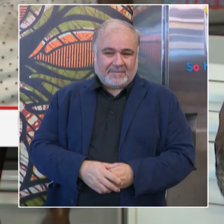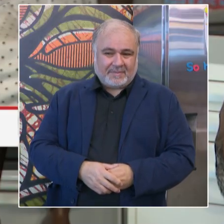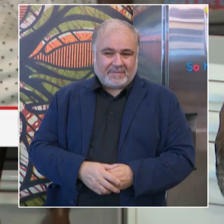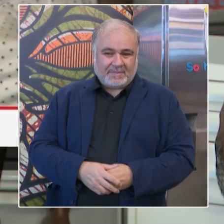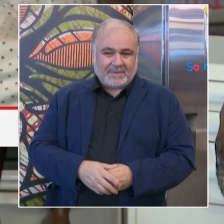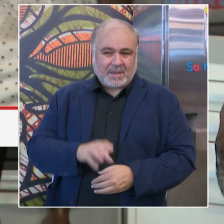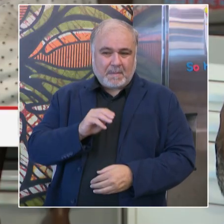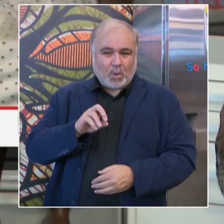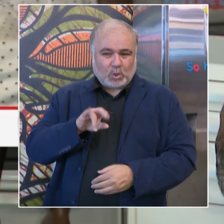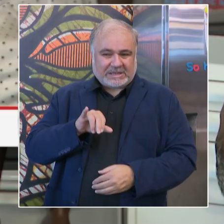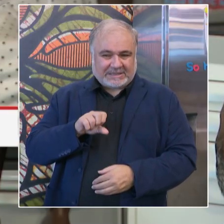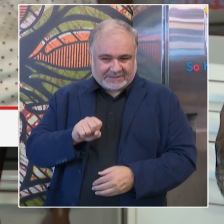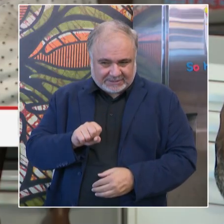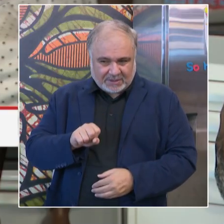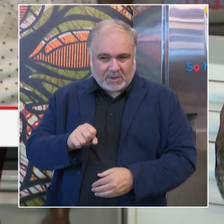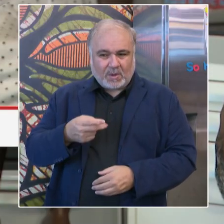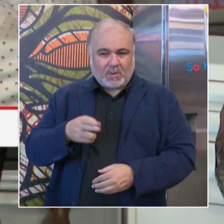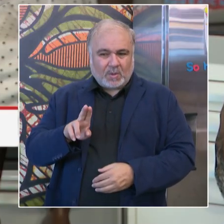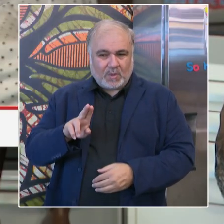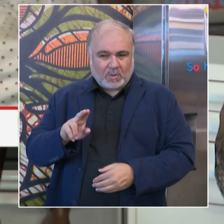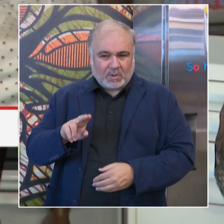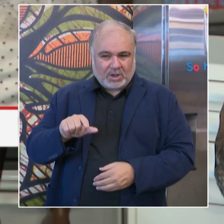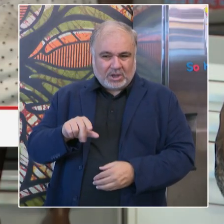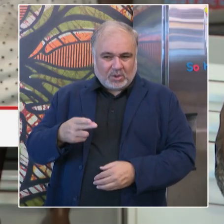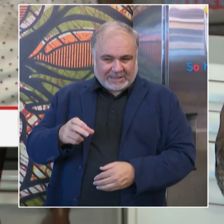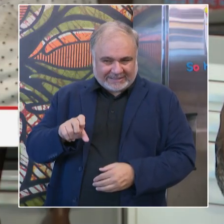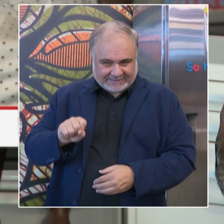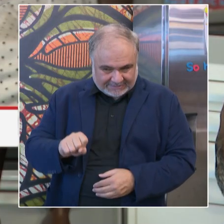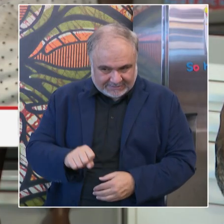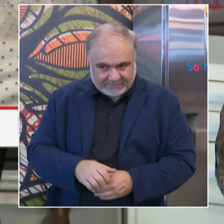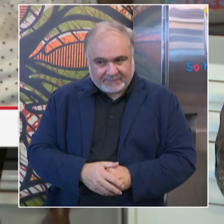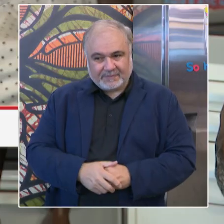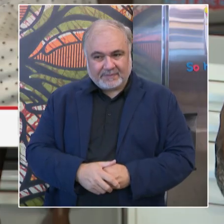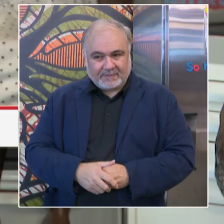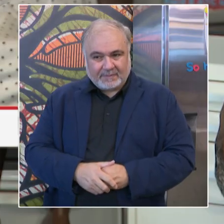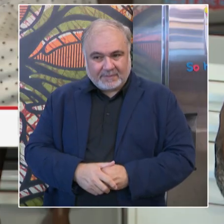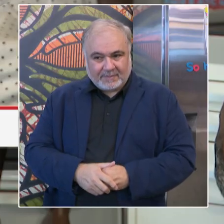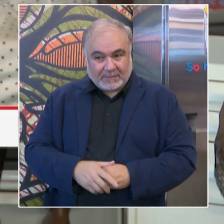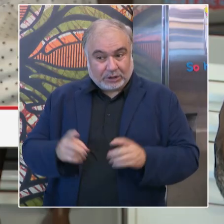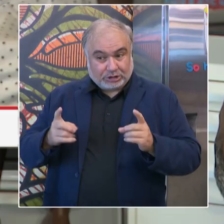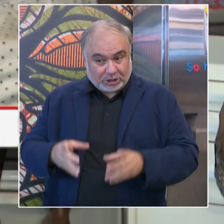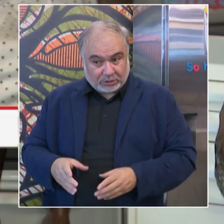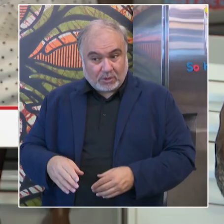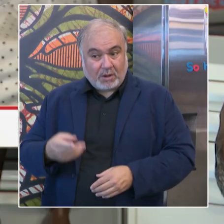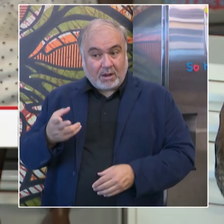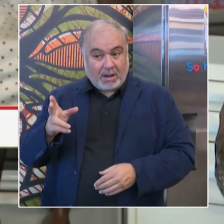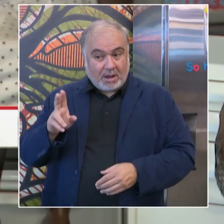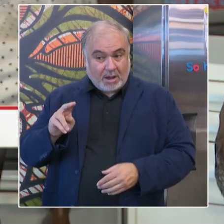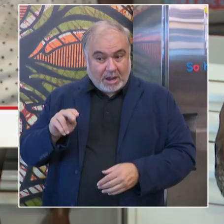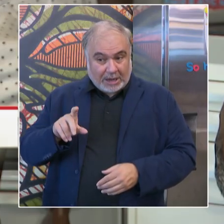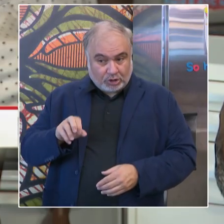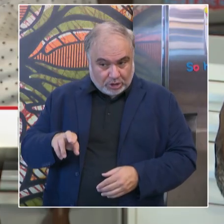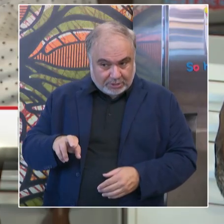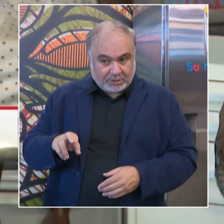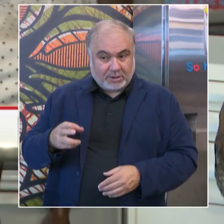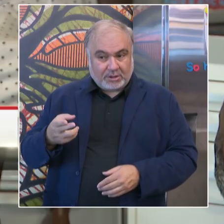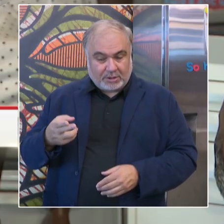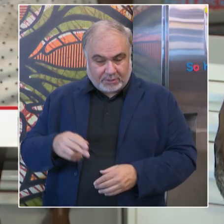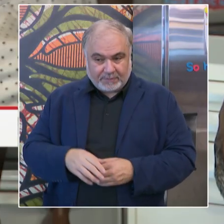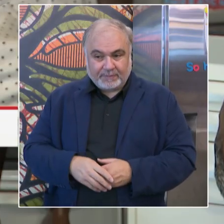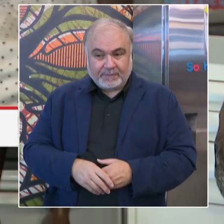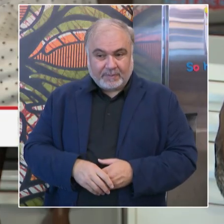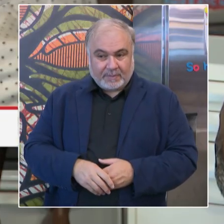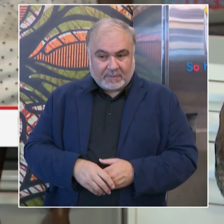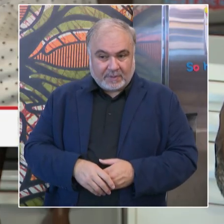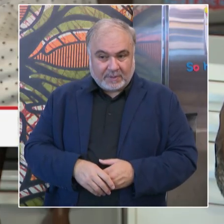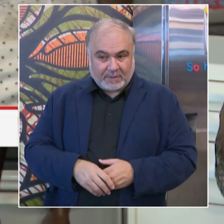Employment Services, Director Hunter from DGS, the Department of General Services, Drew Hubbard